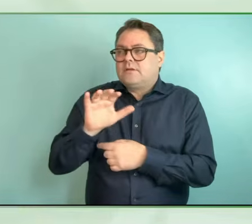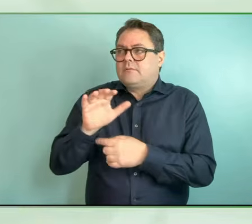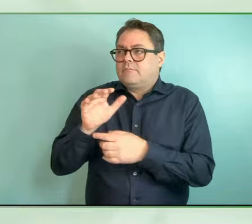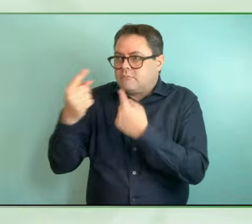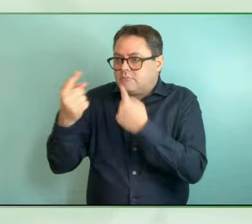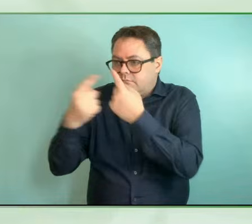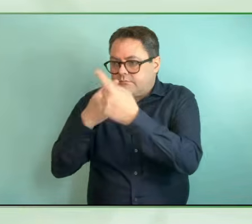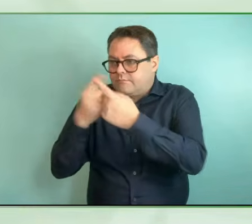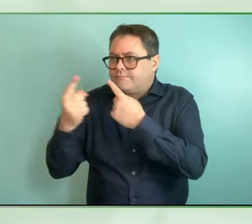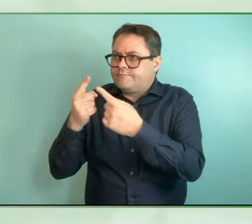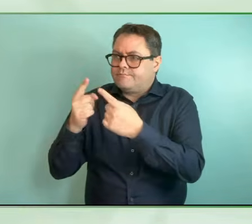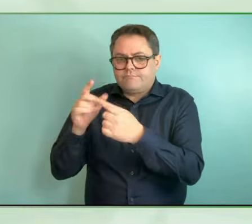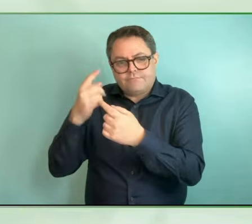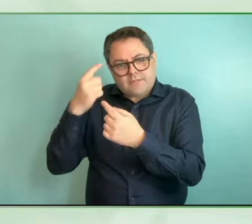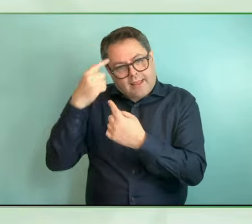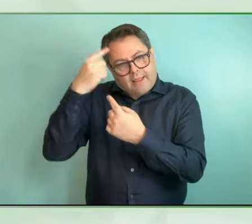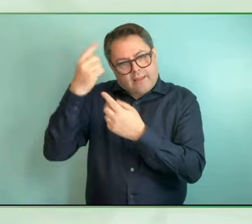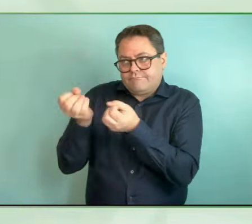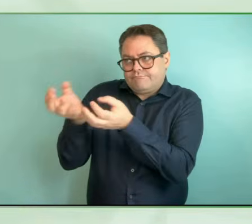like,